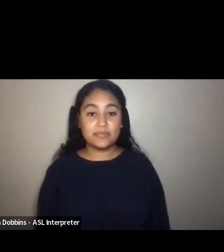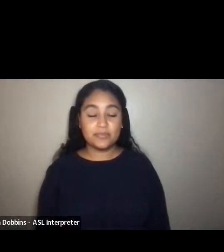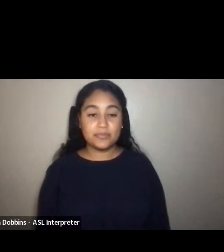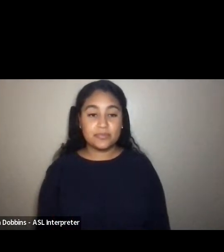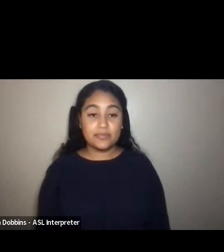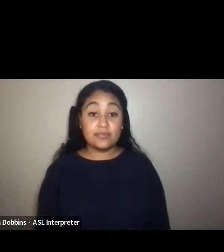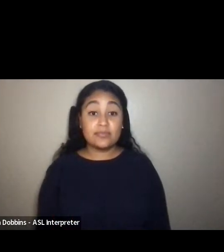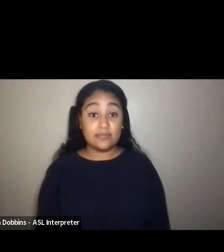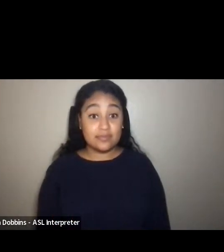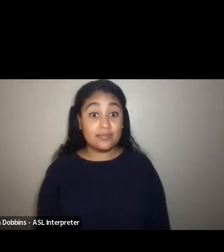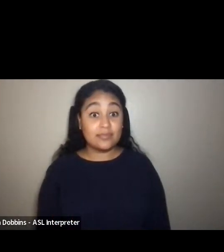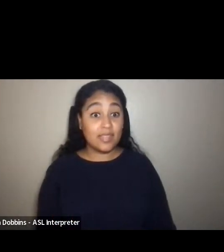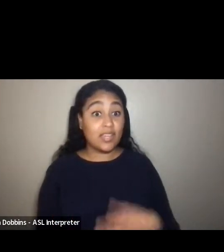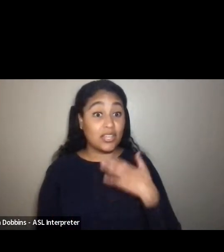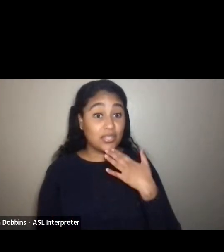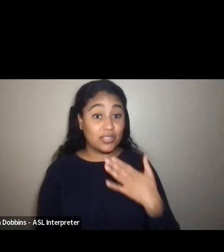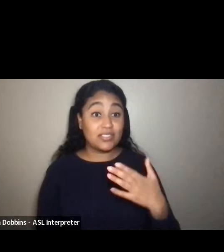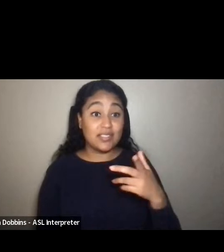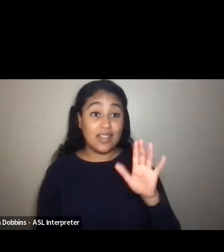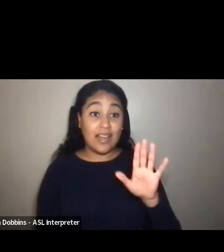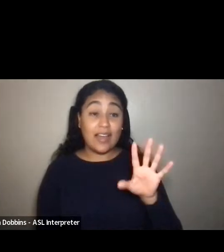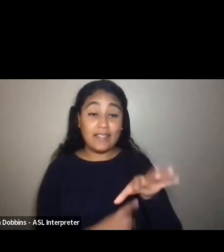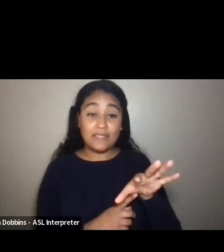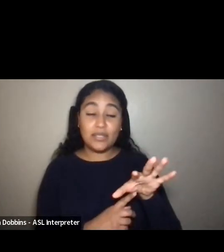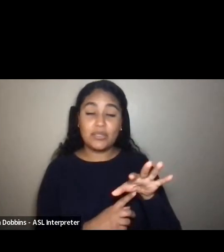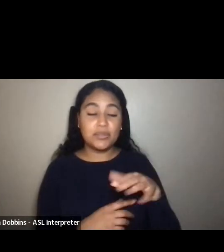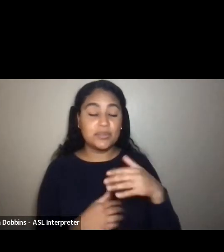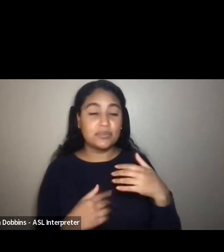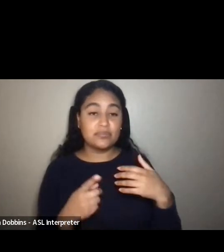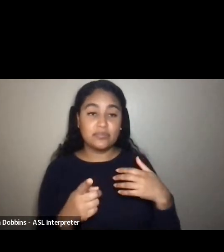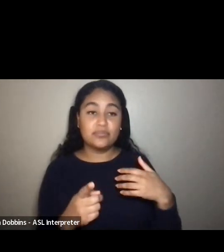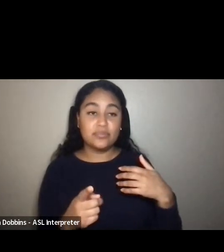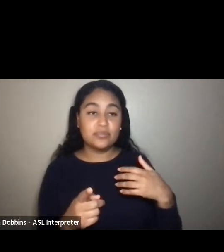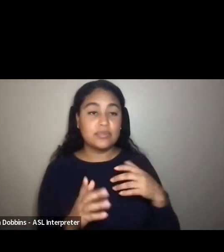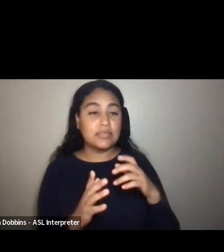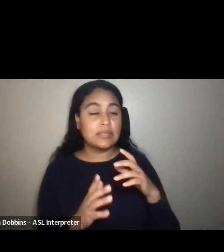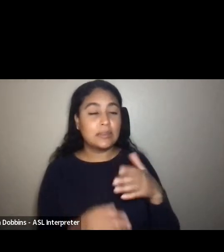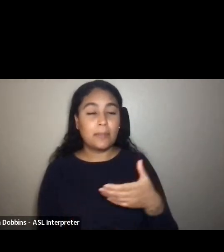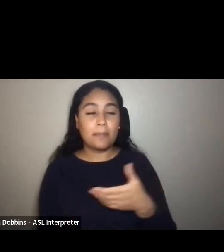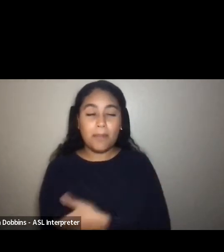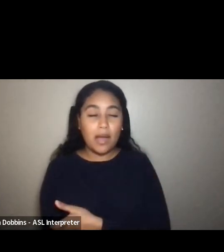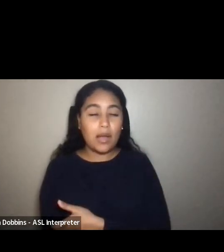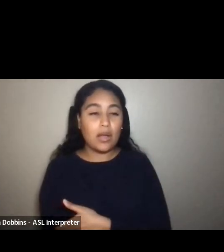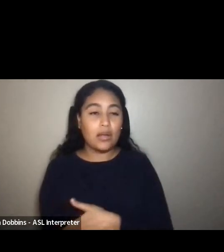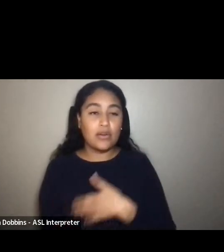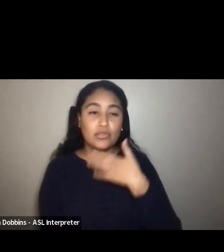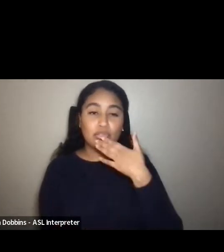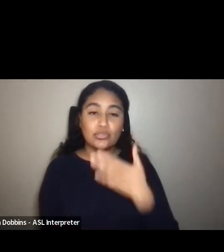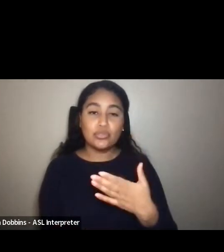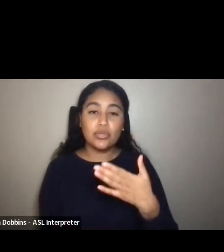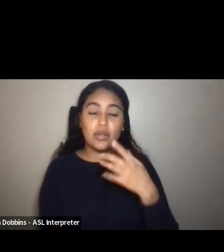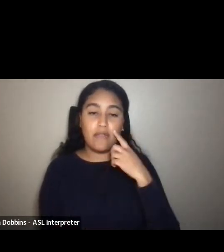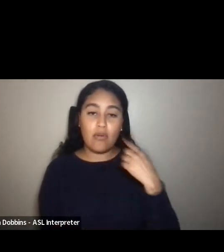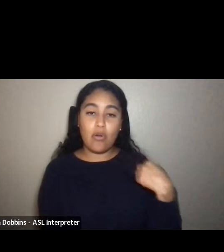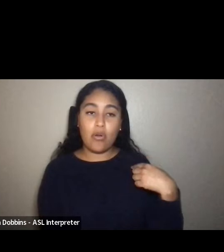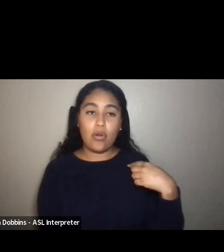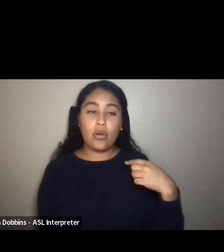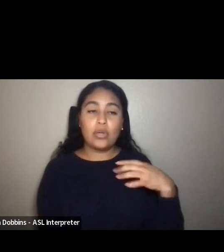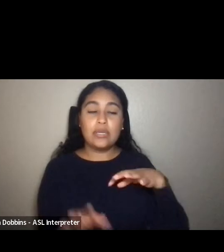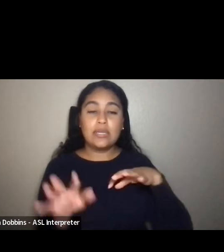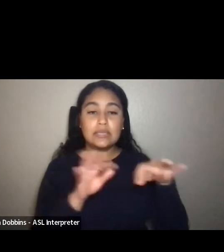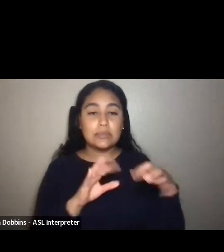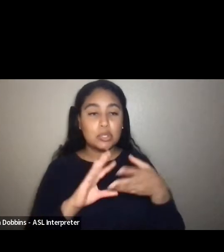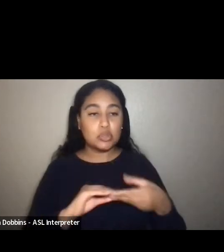Really well done. I think that video is just such a powerful medium for telling stories